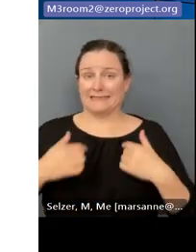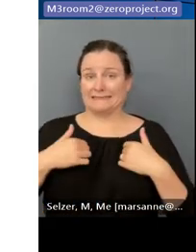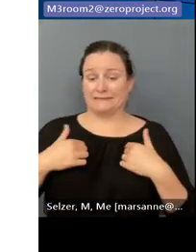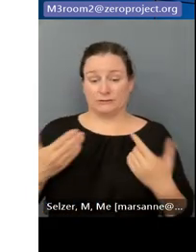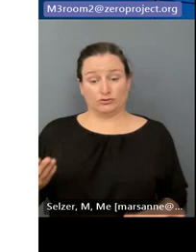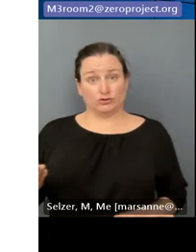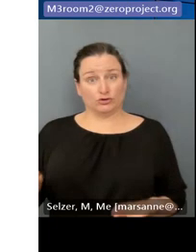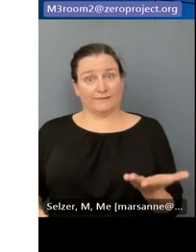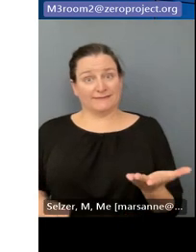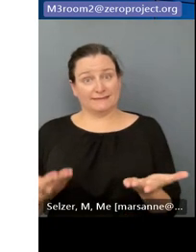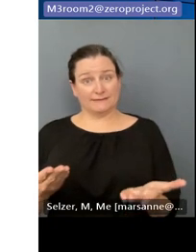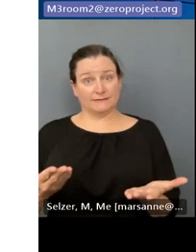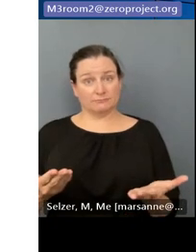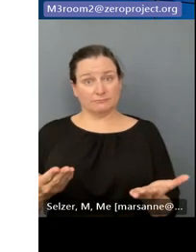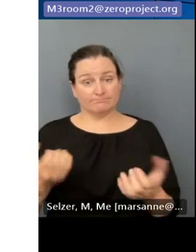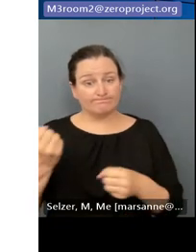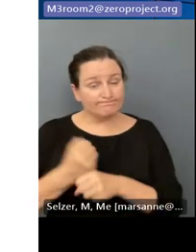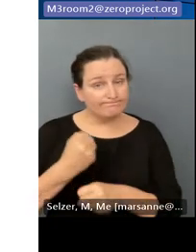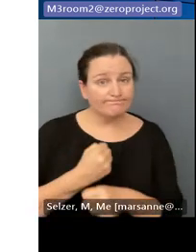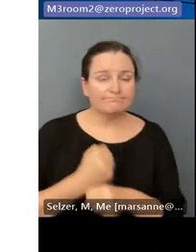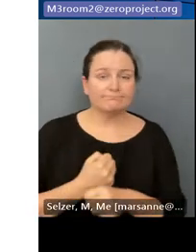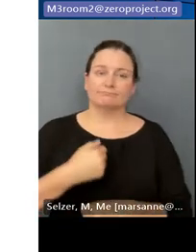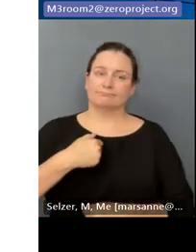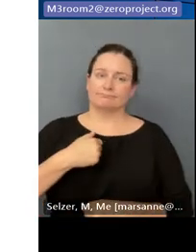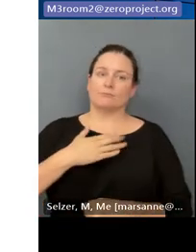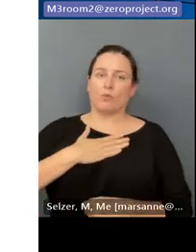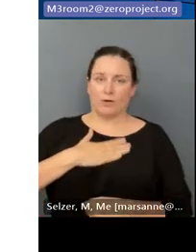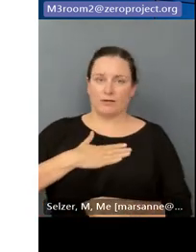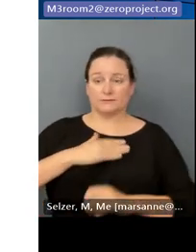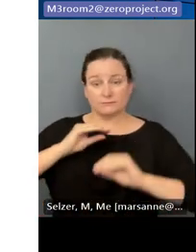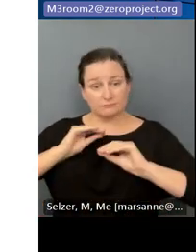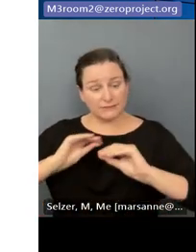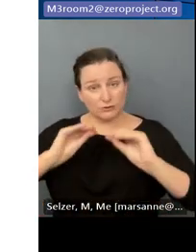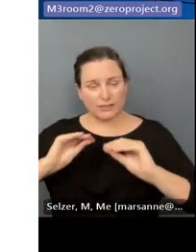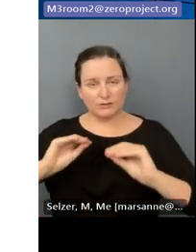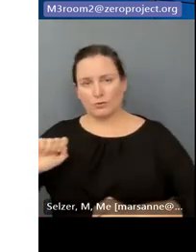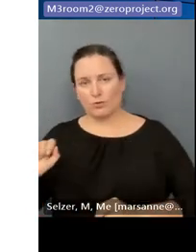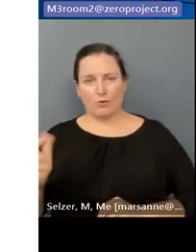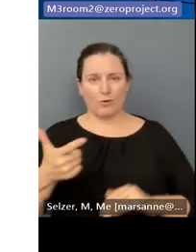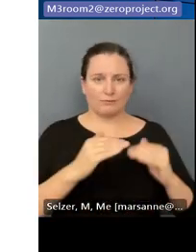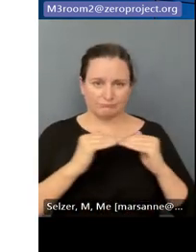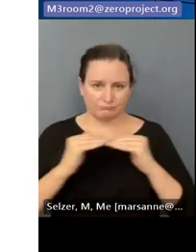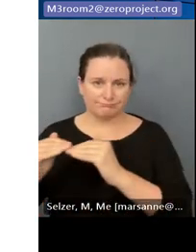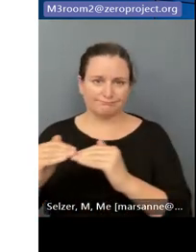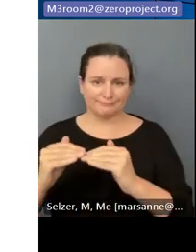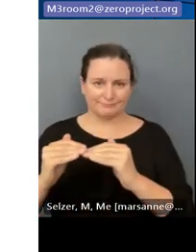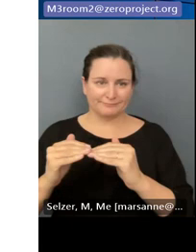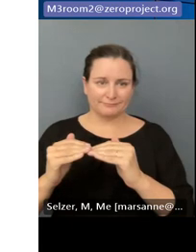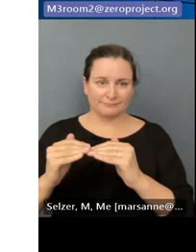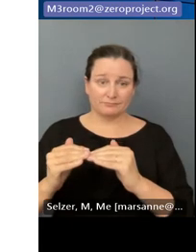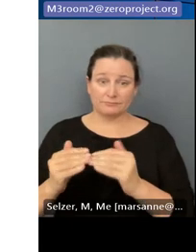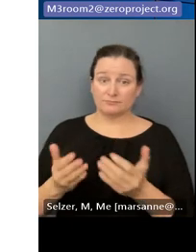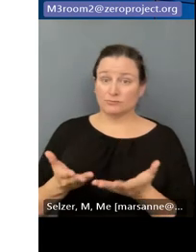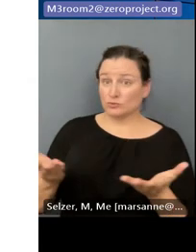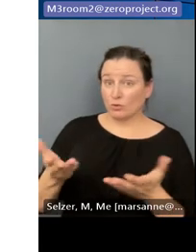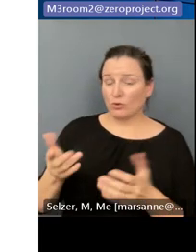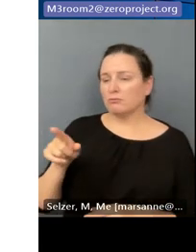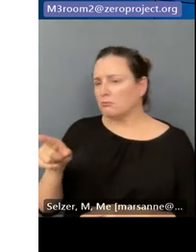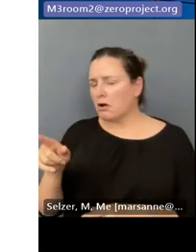The reflection is the education for all. Education is a right for all individuals, including those who need support the